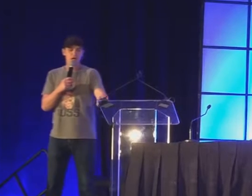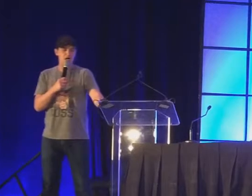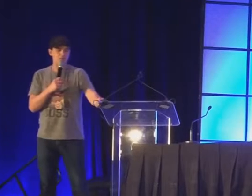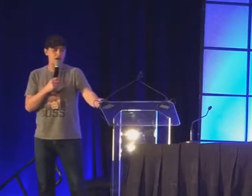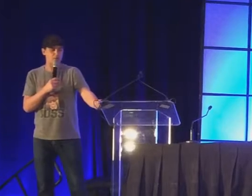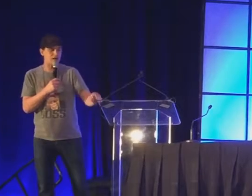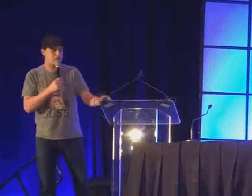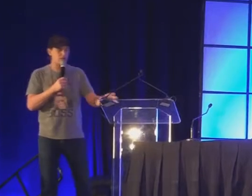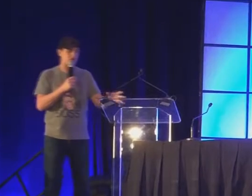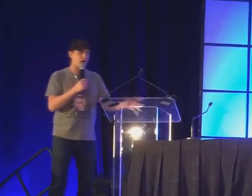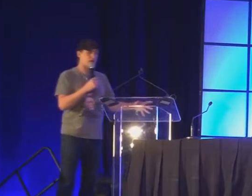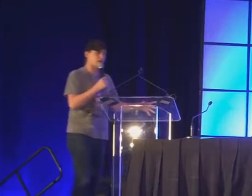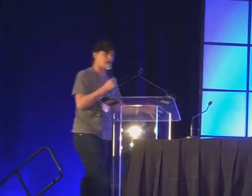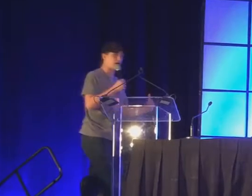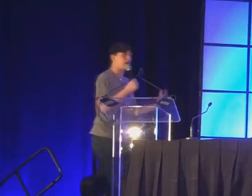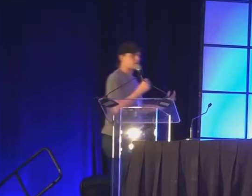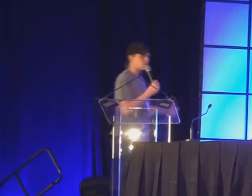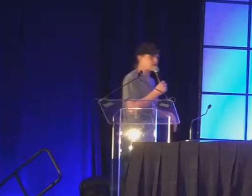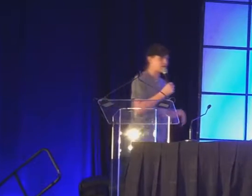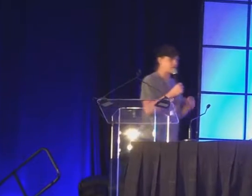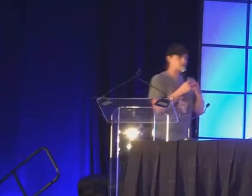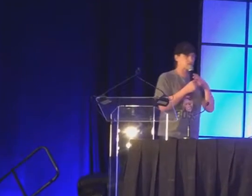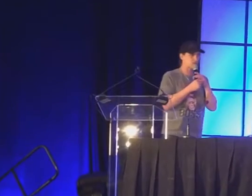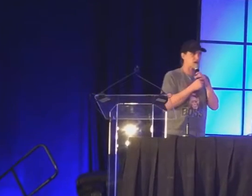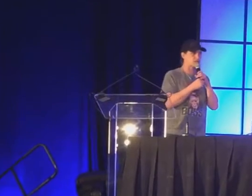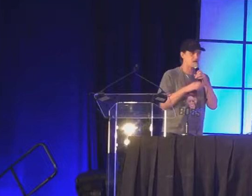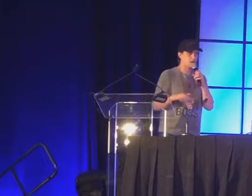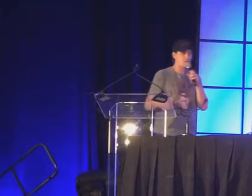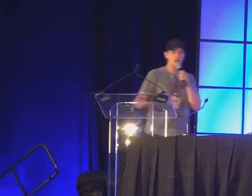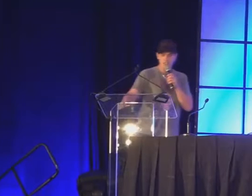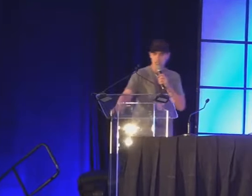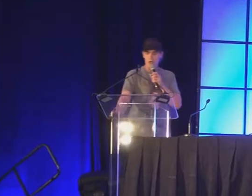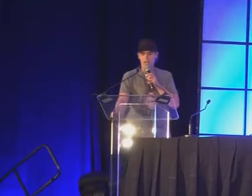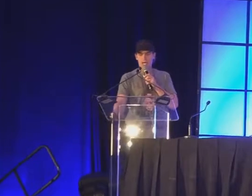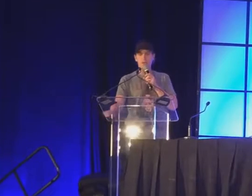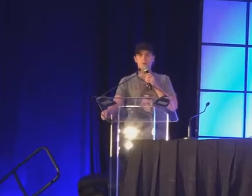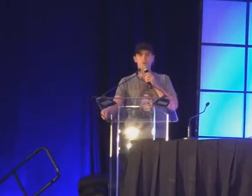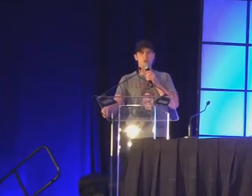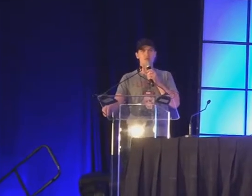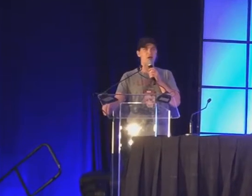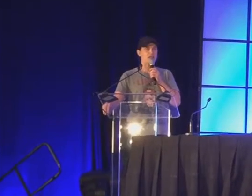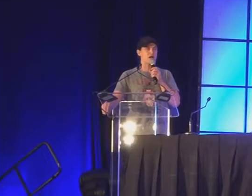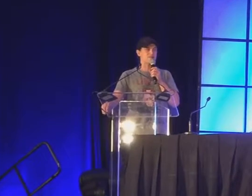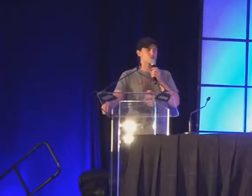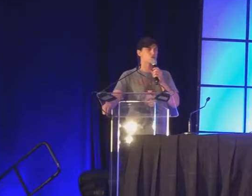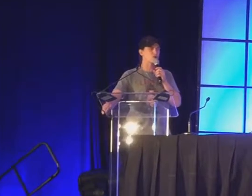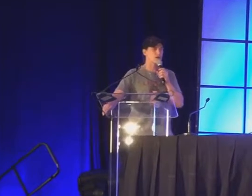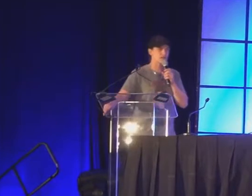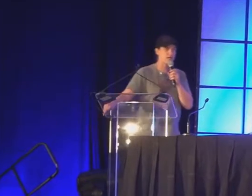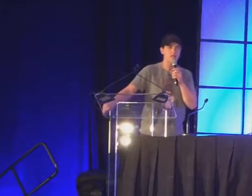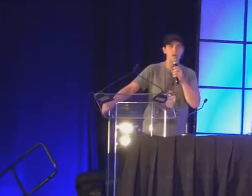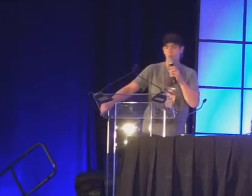ago, I might have gotten another movie that I'm gonna direct. Awesome. So in April, so I find out